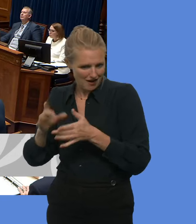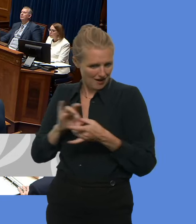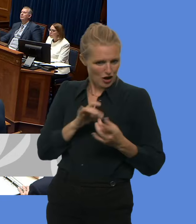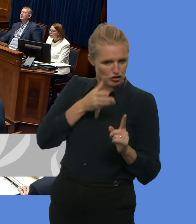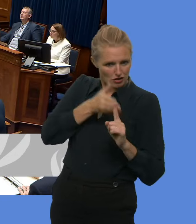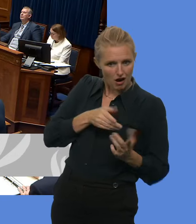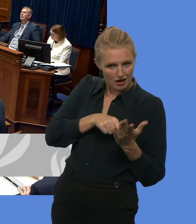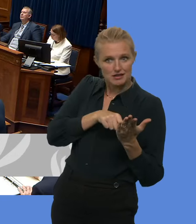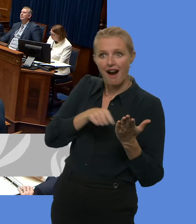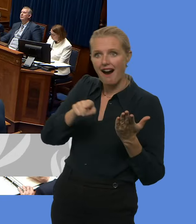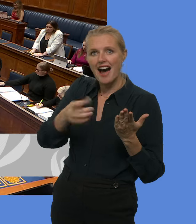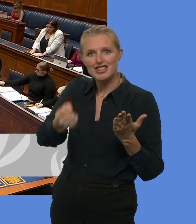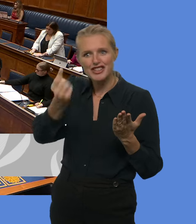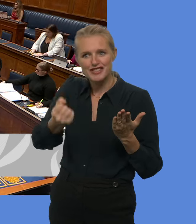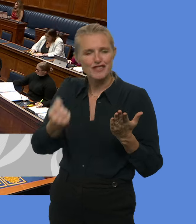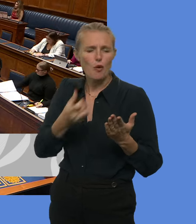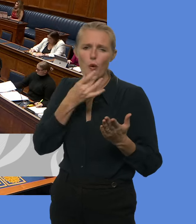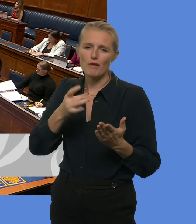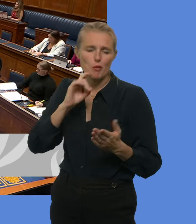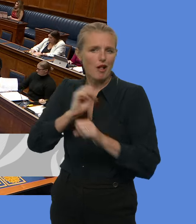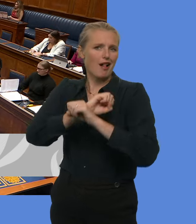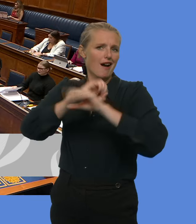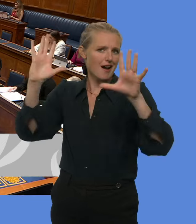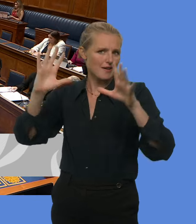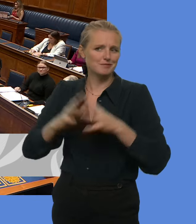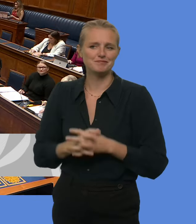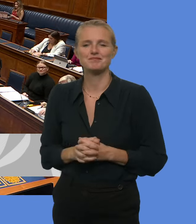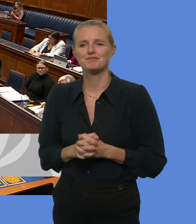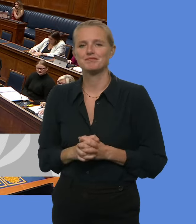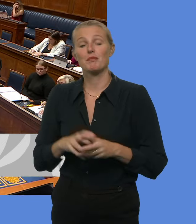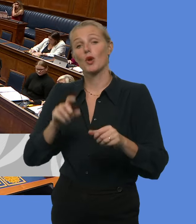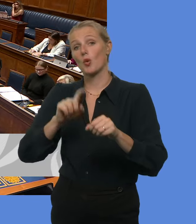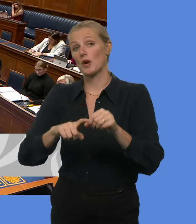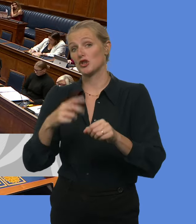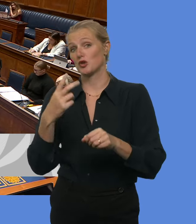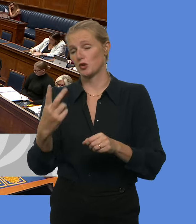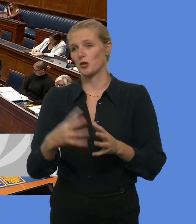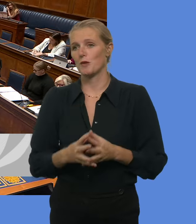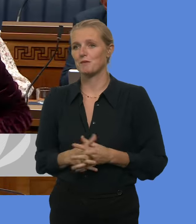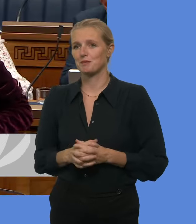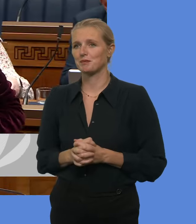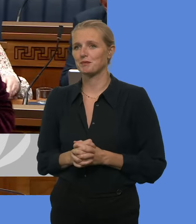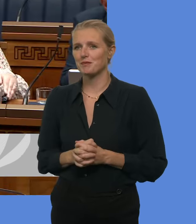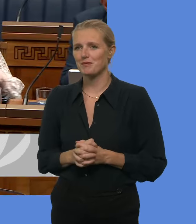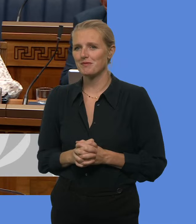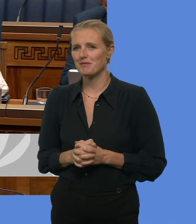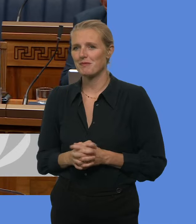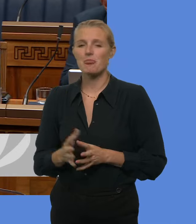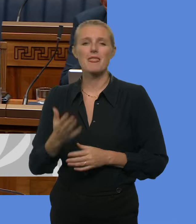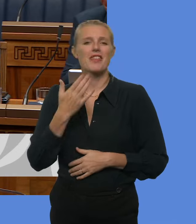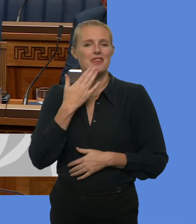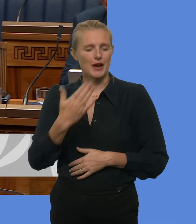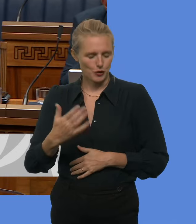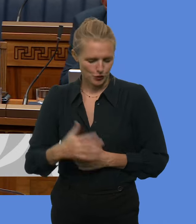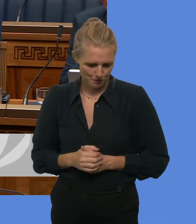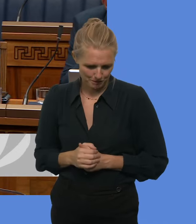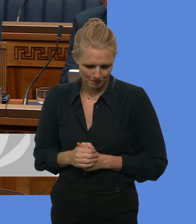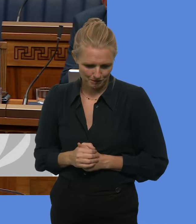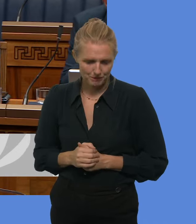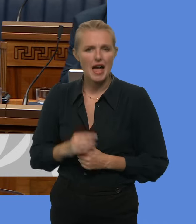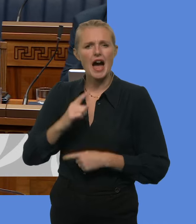Carroll. Minister. Thank you, Mr. Speaker. The annual